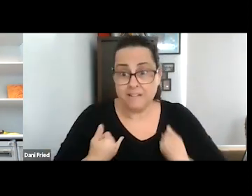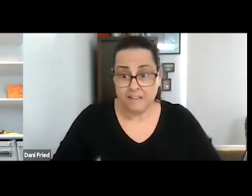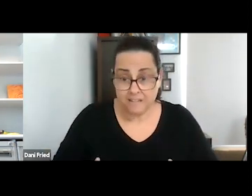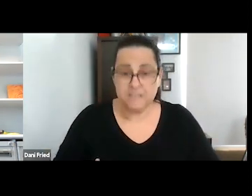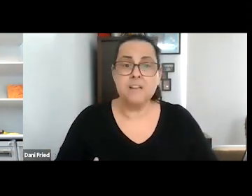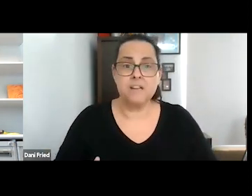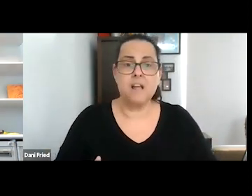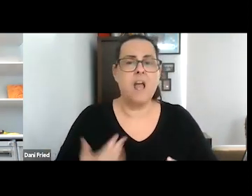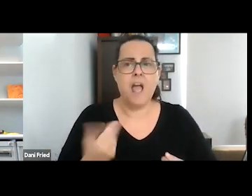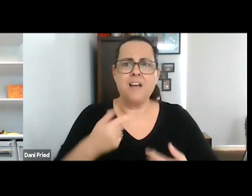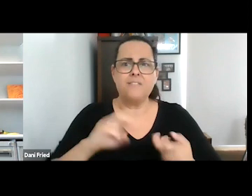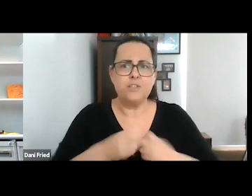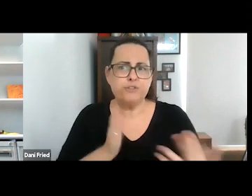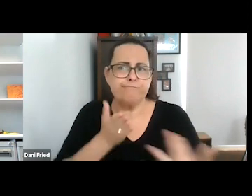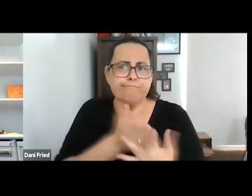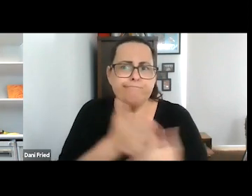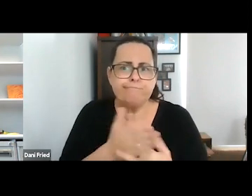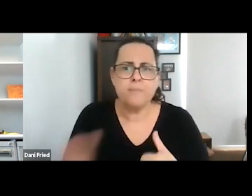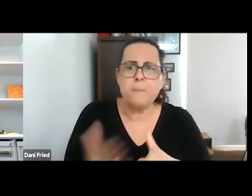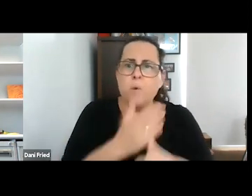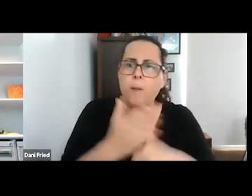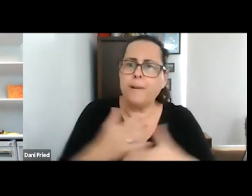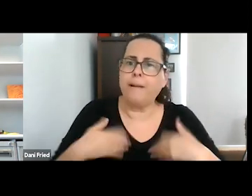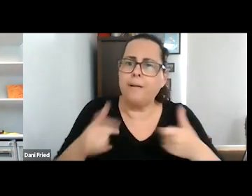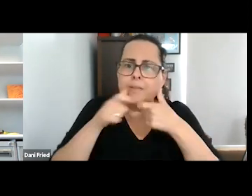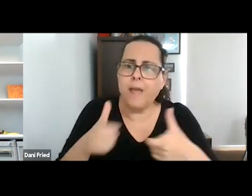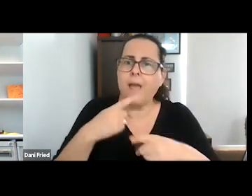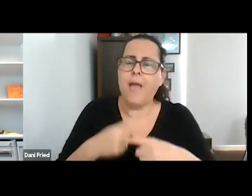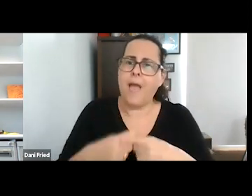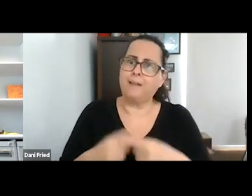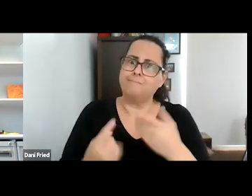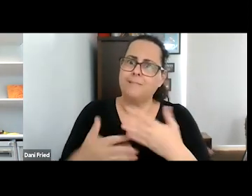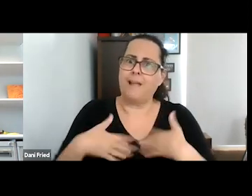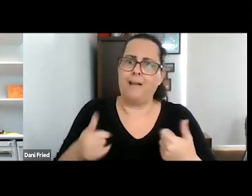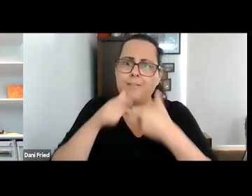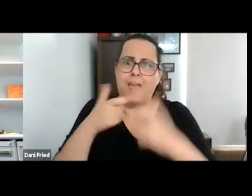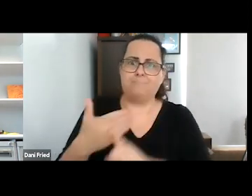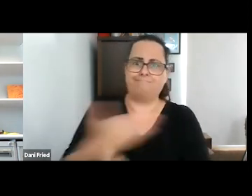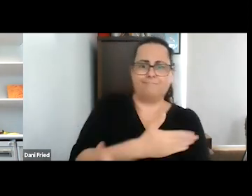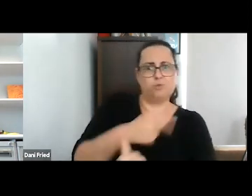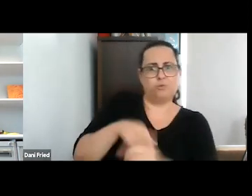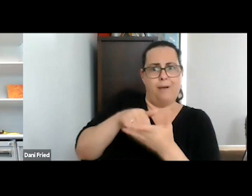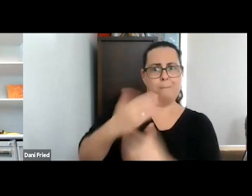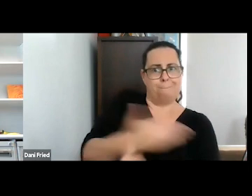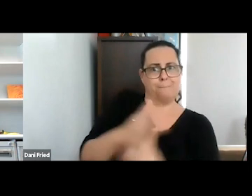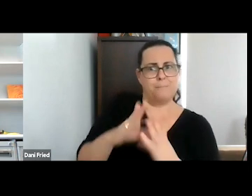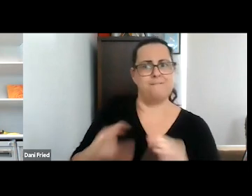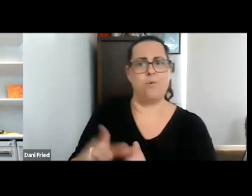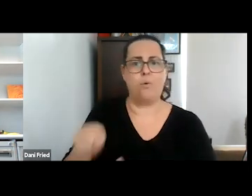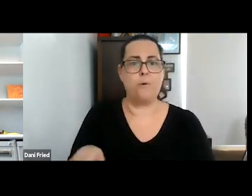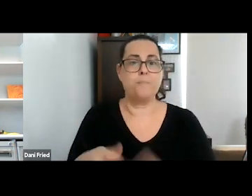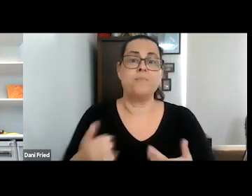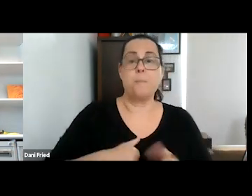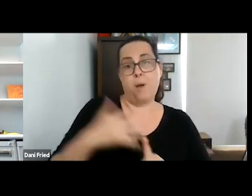issues accessing primary health care and preventive care. So the picture there is because my background